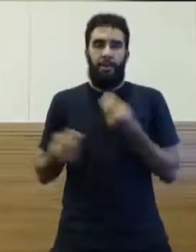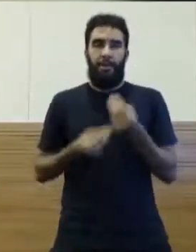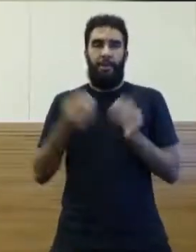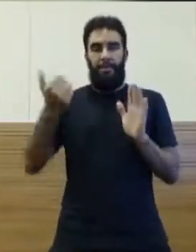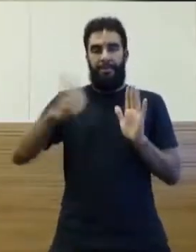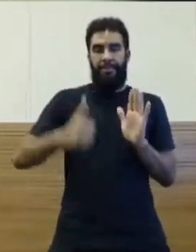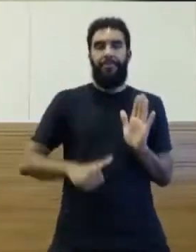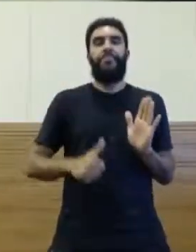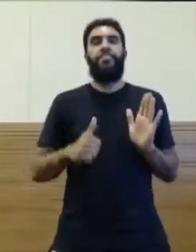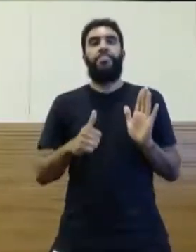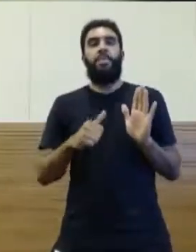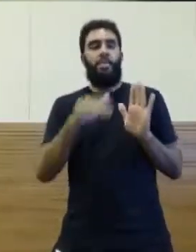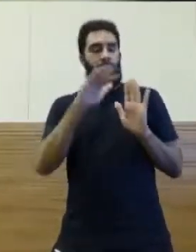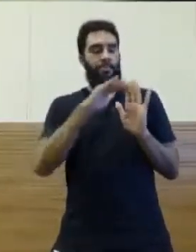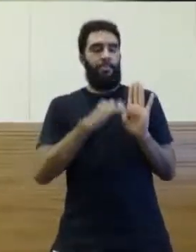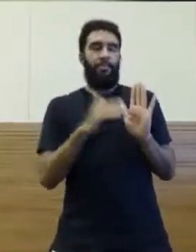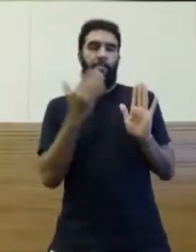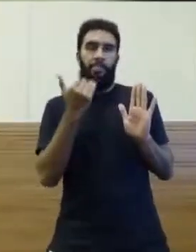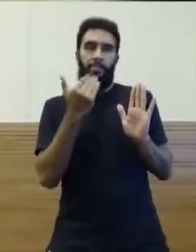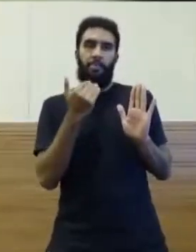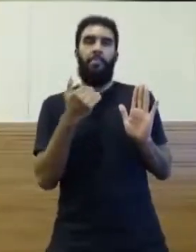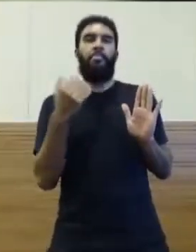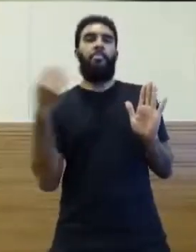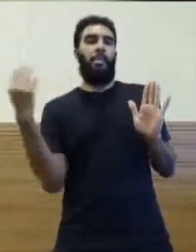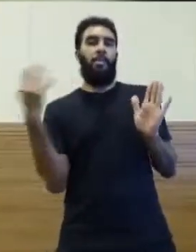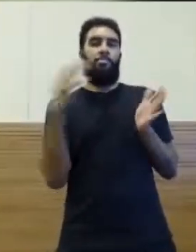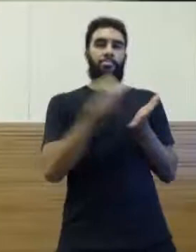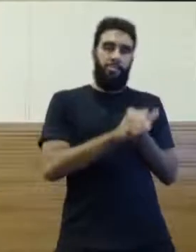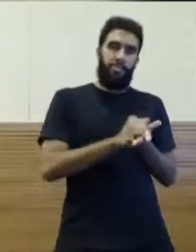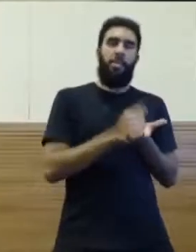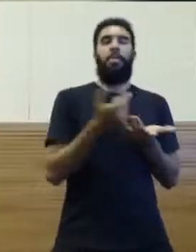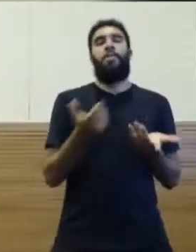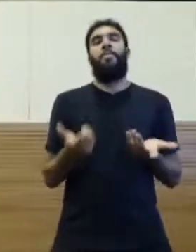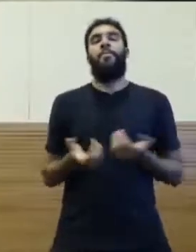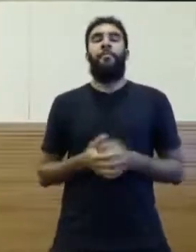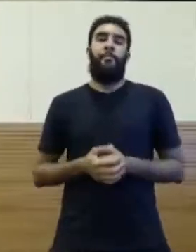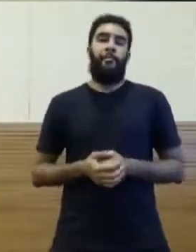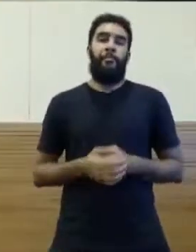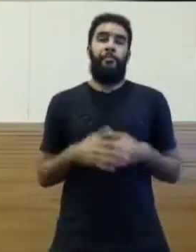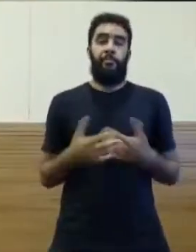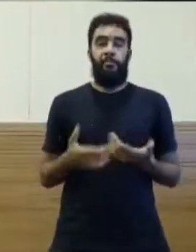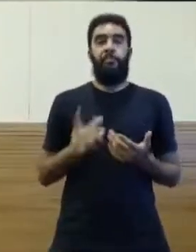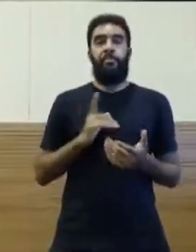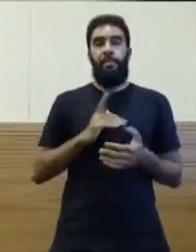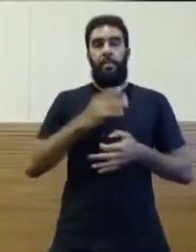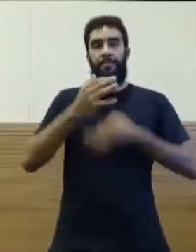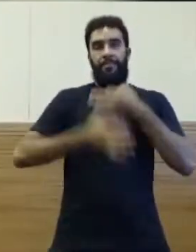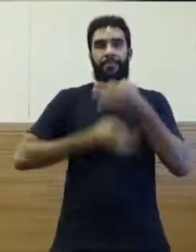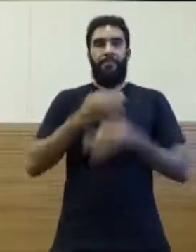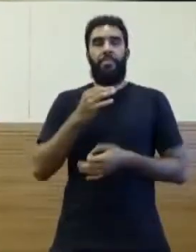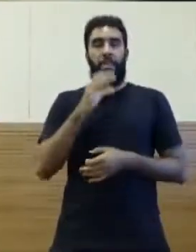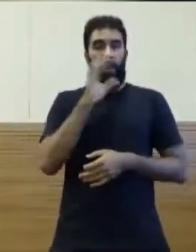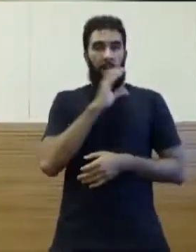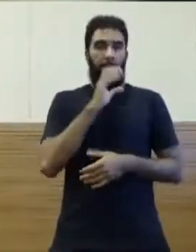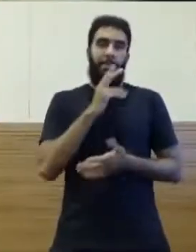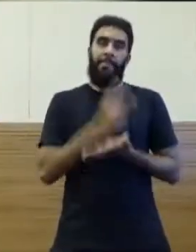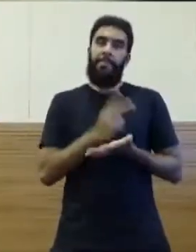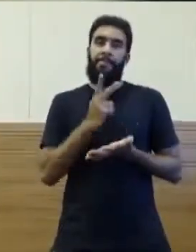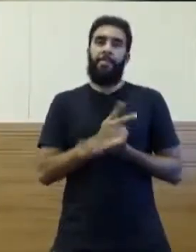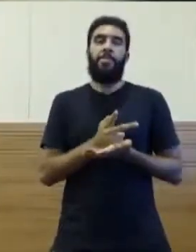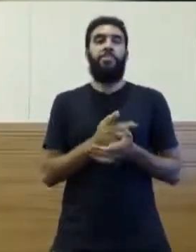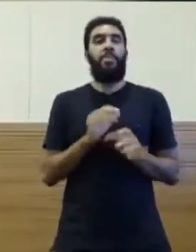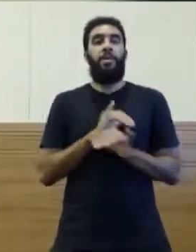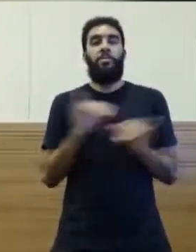advance, how to implement for truly and this guide. And we could do some